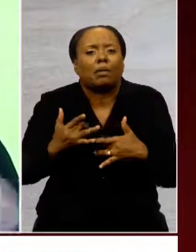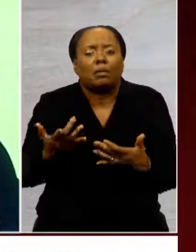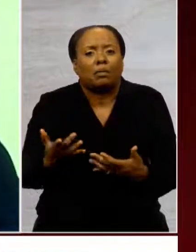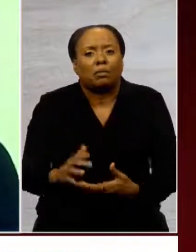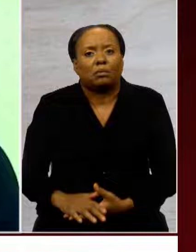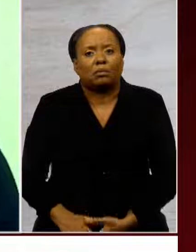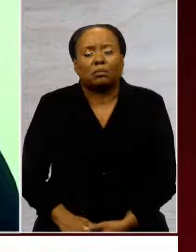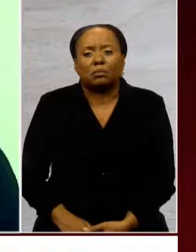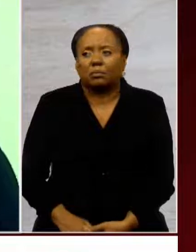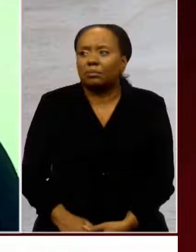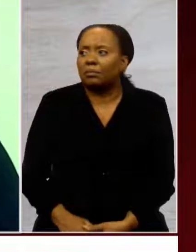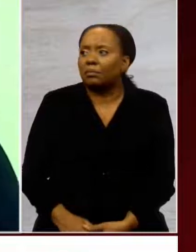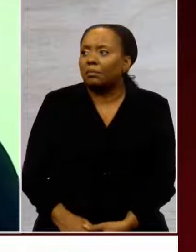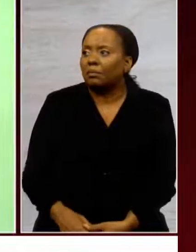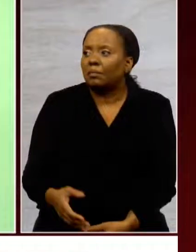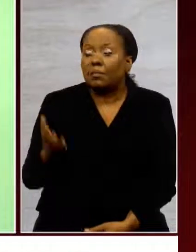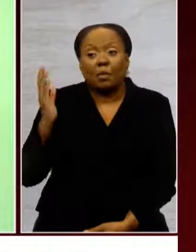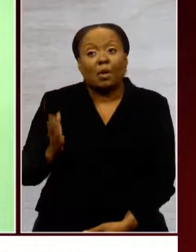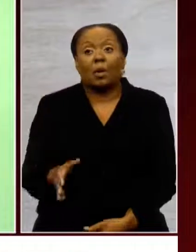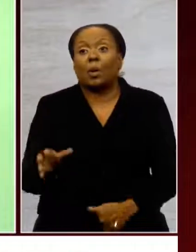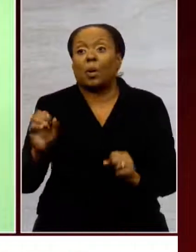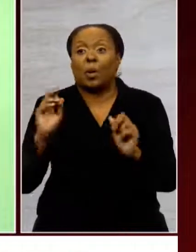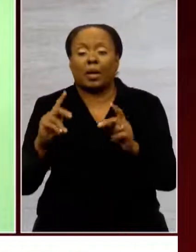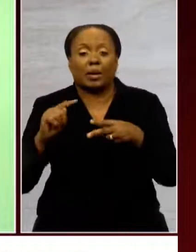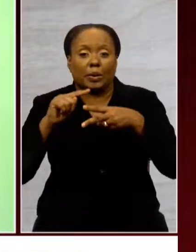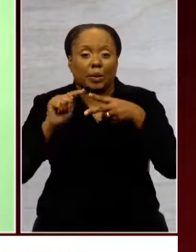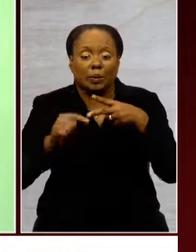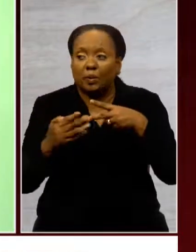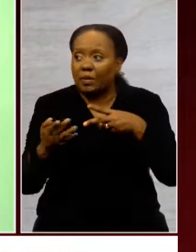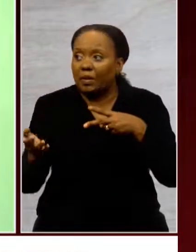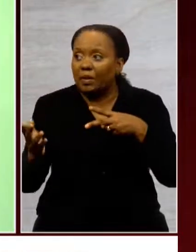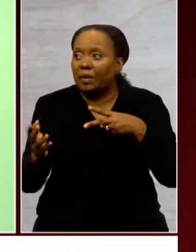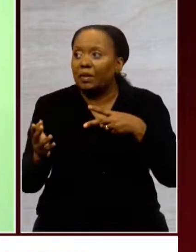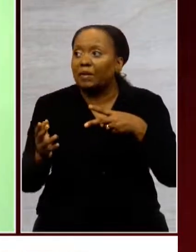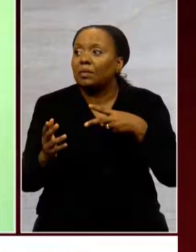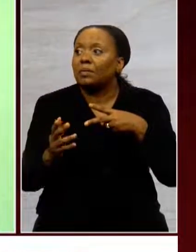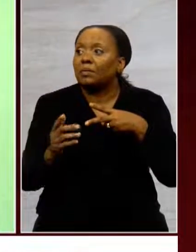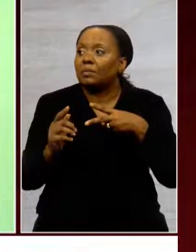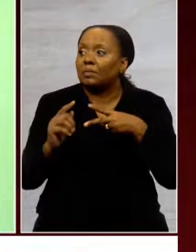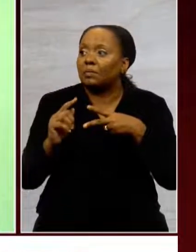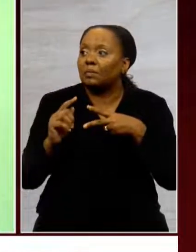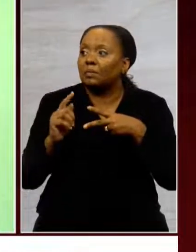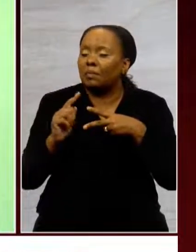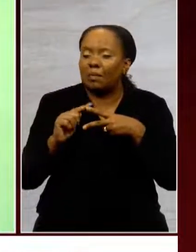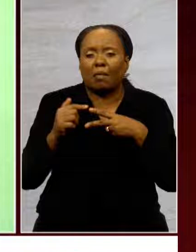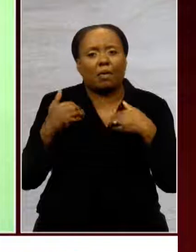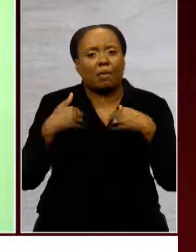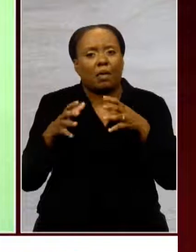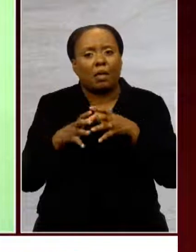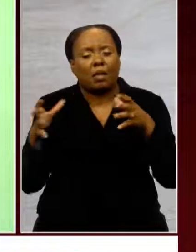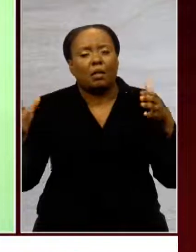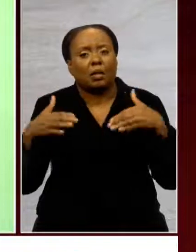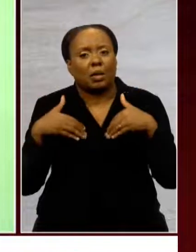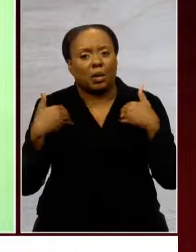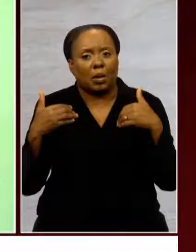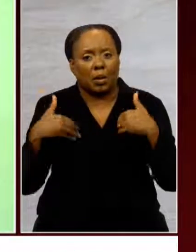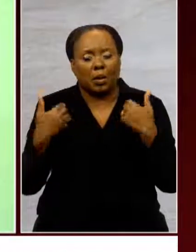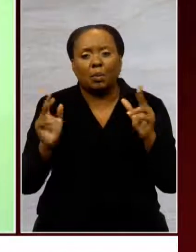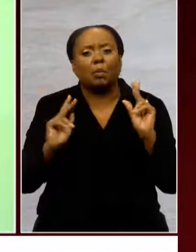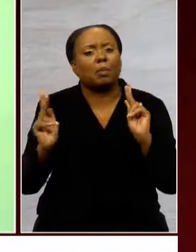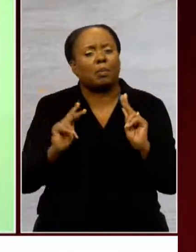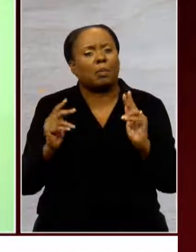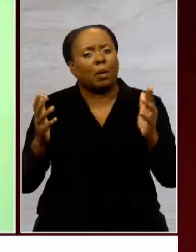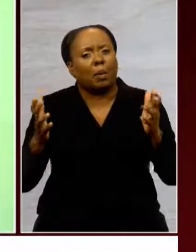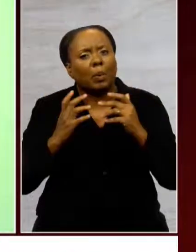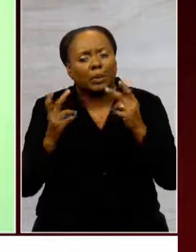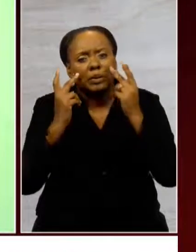Okay, say on two sides. As the managed education services in a school, I have a lot of young persons that I would like to see their lives change.